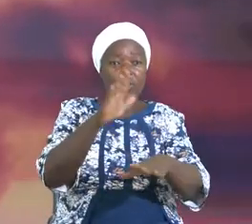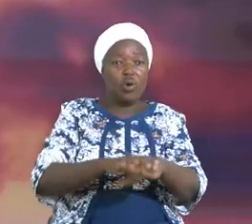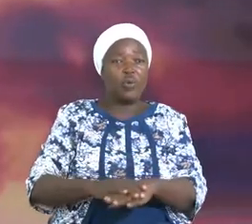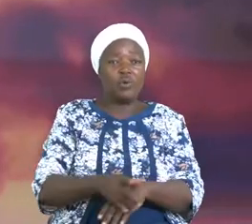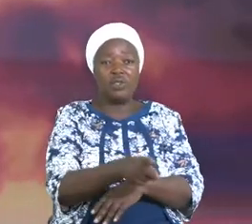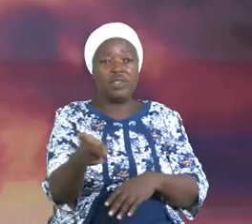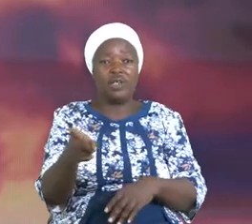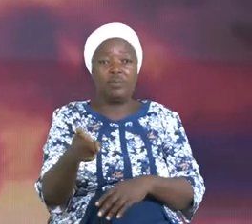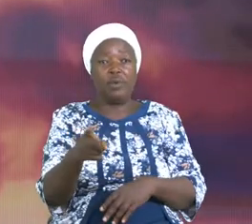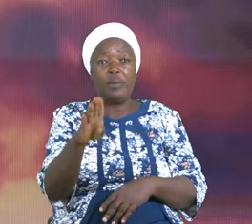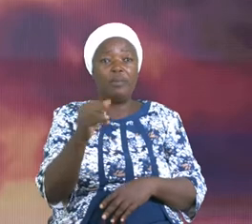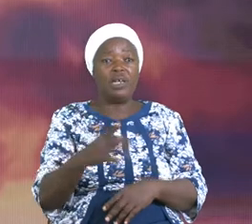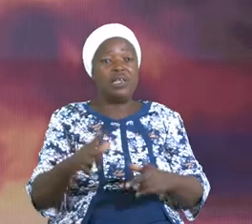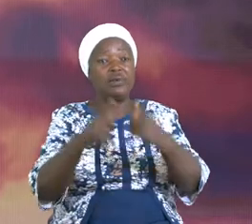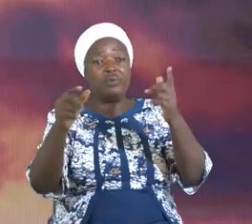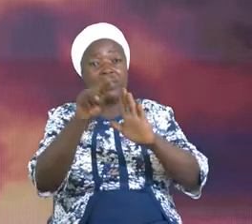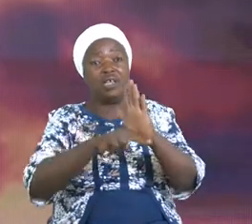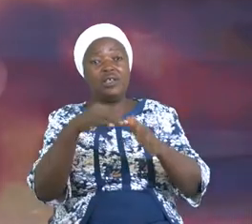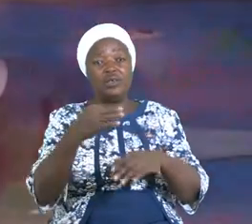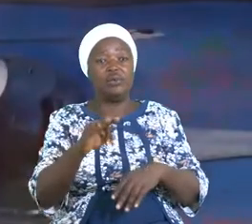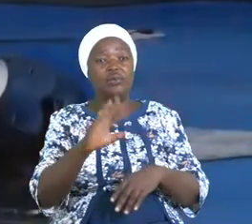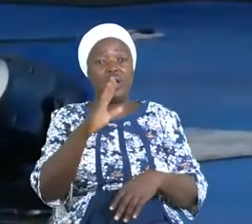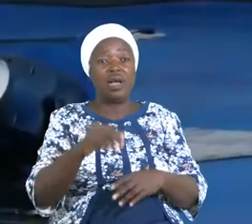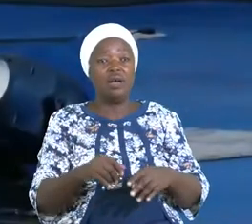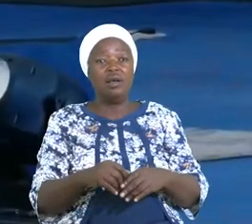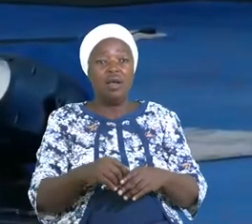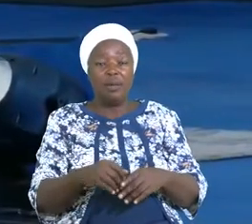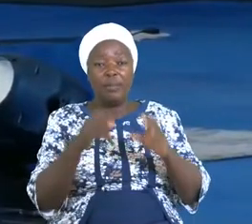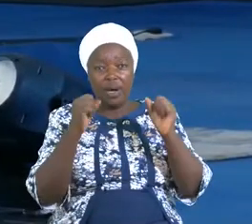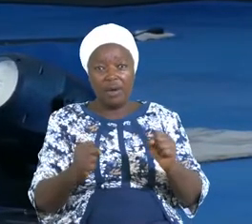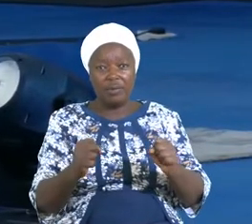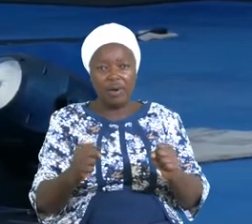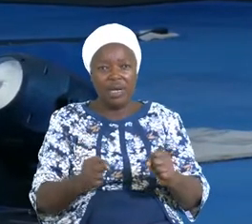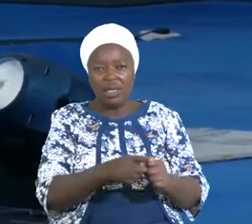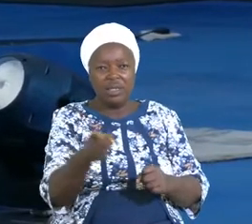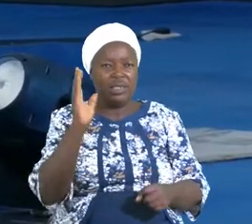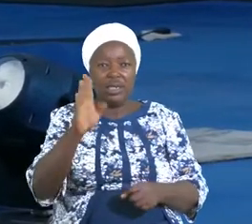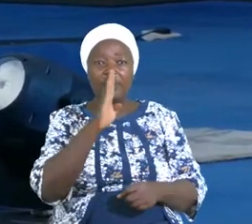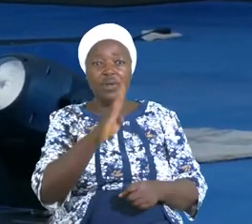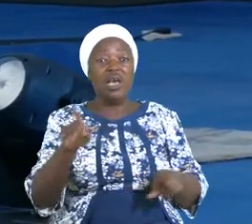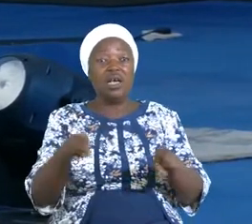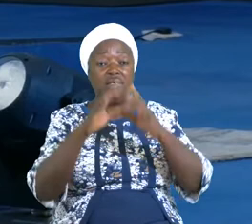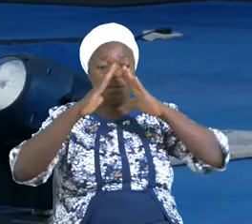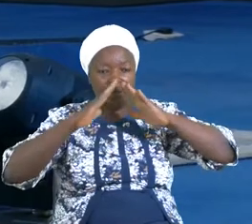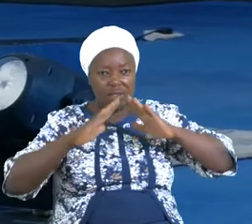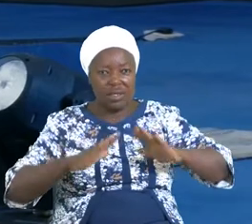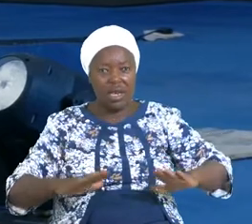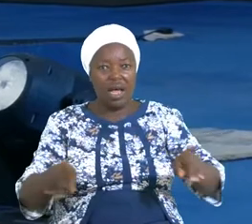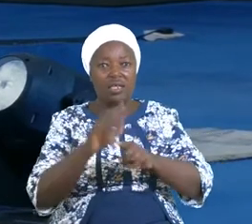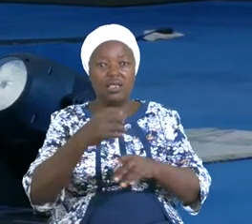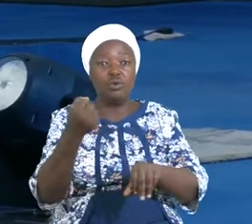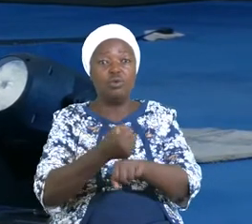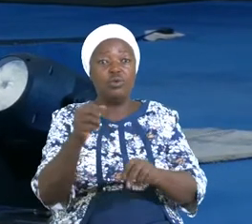By the greatness of thine arm, they shall be as steel, as a stone,